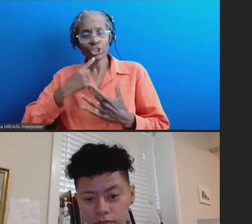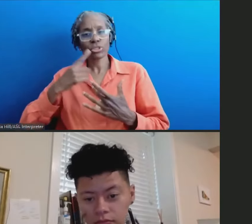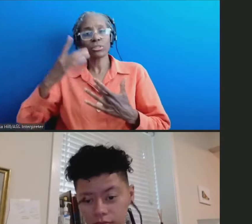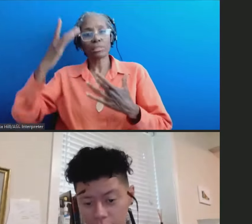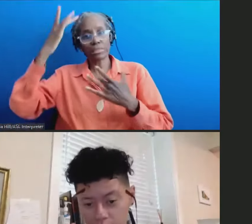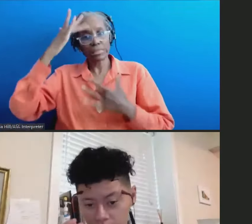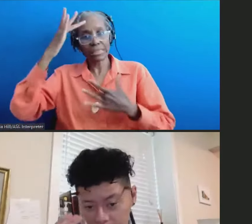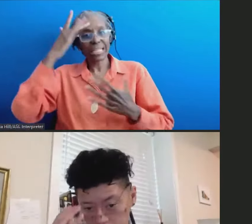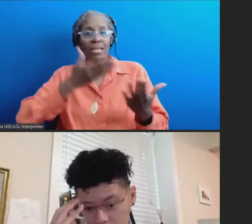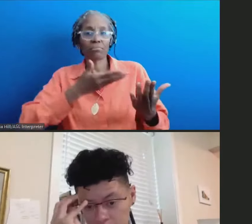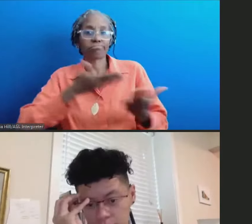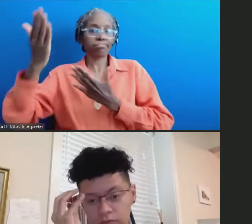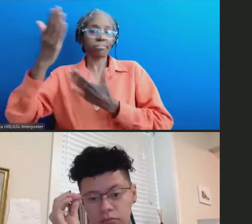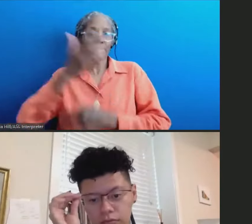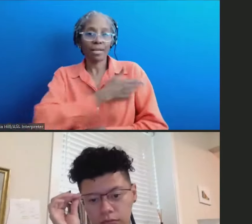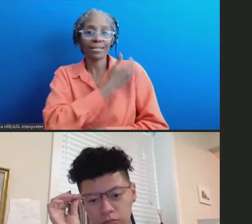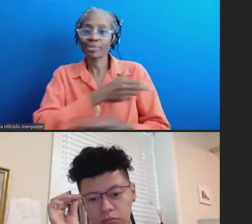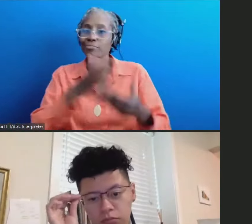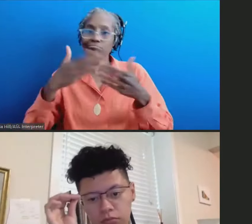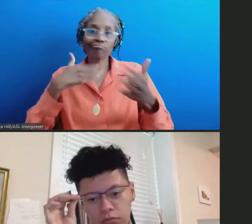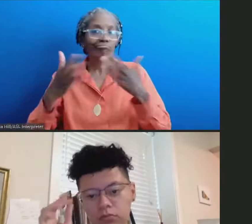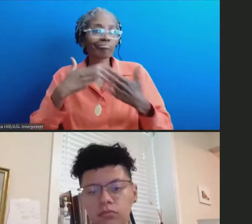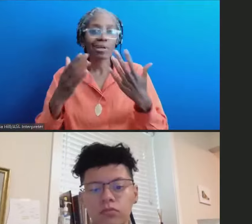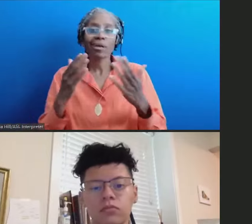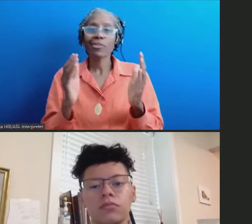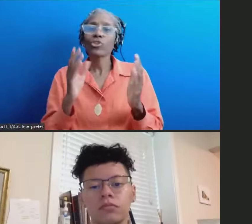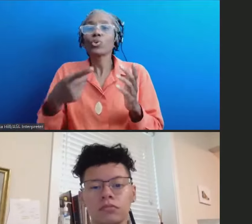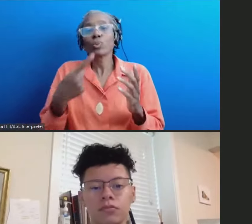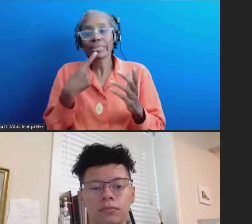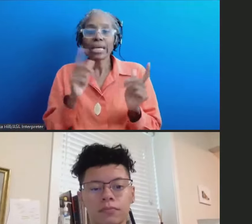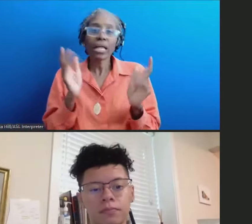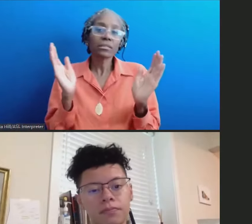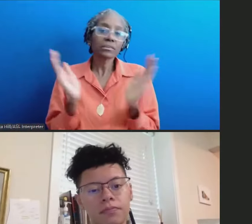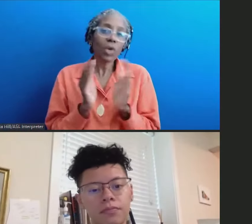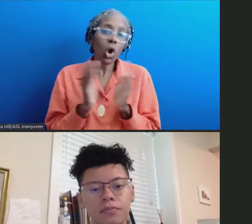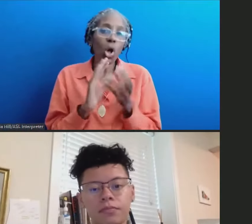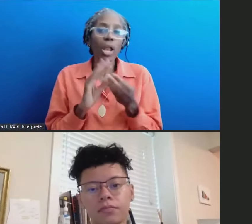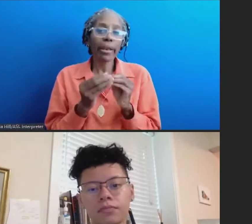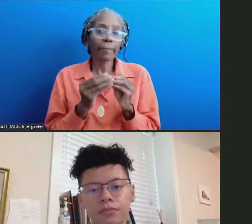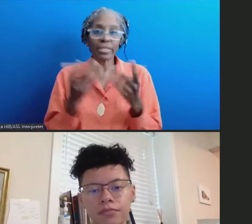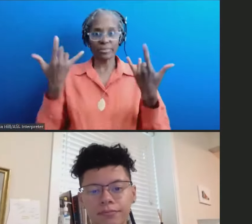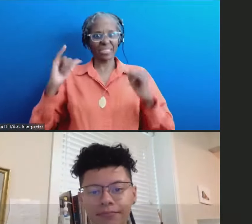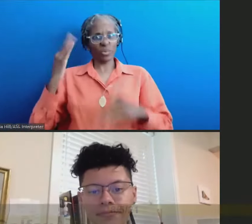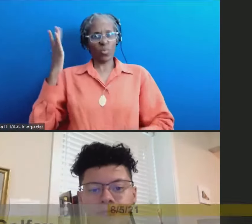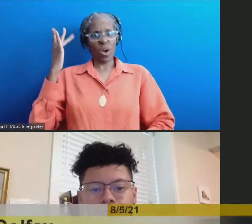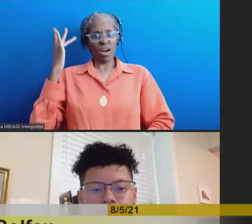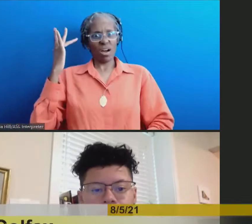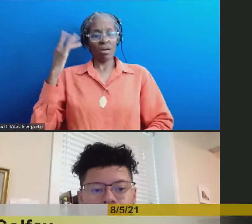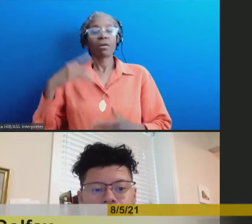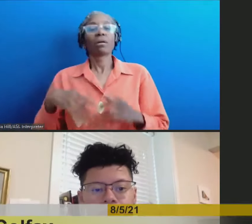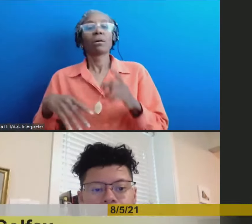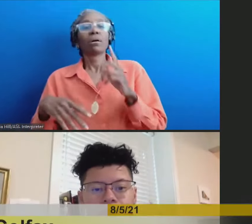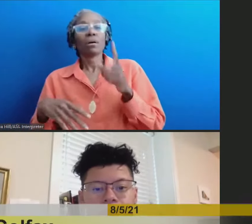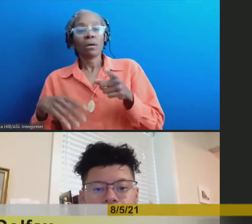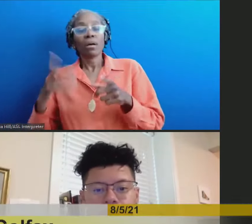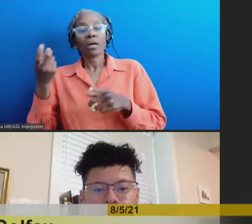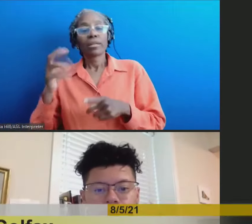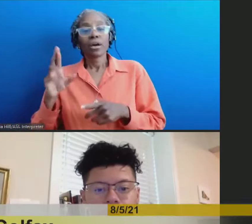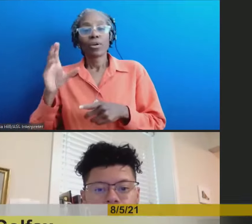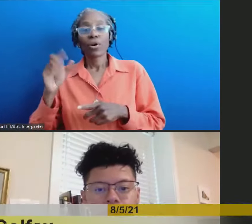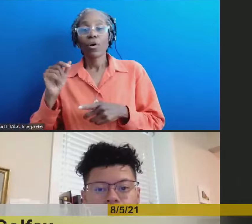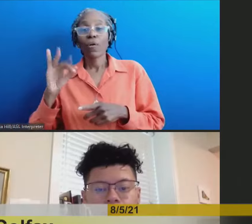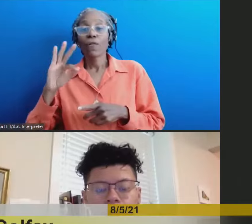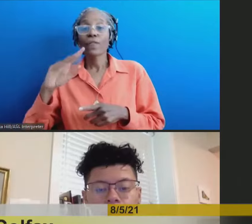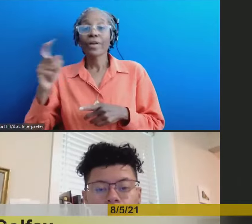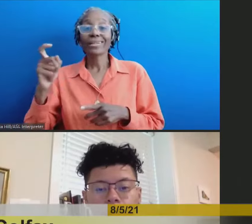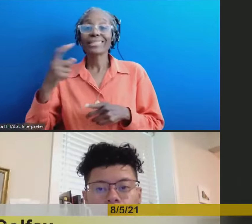being hospitalized despite the small numbers? Yeah, so I think that it's really important to look at the broader numbers